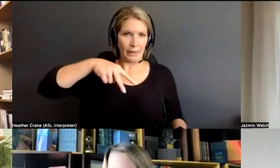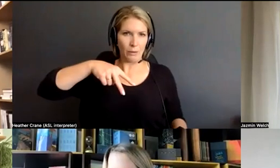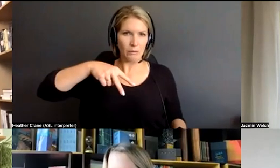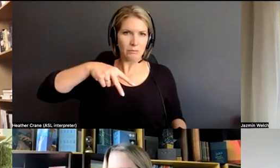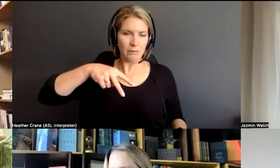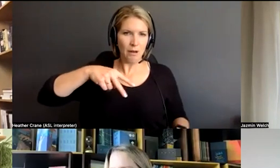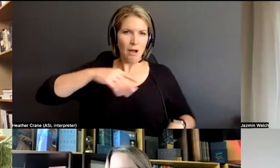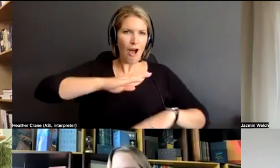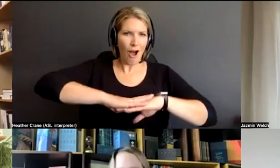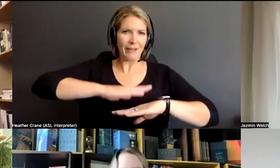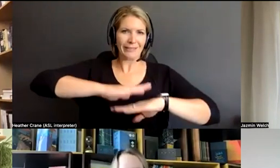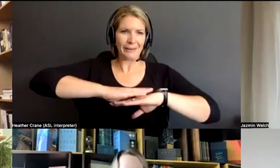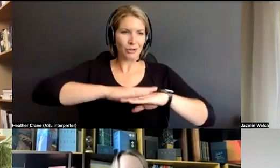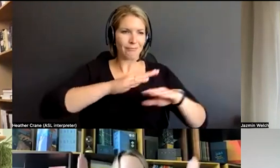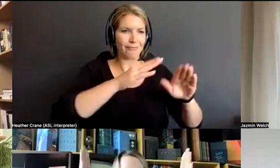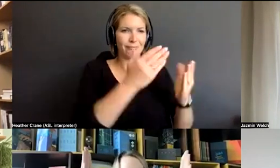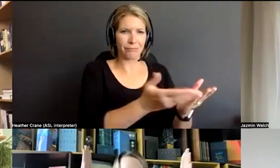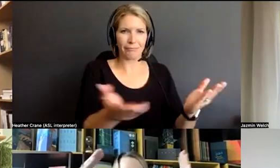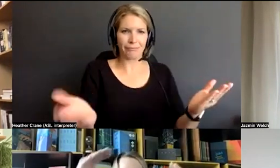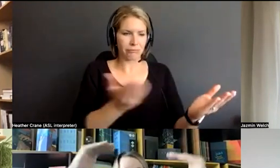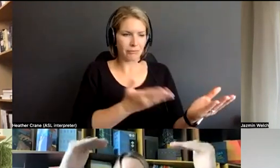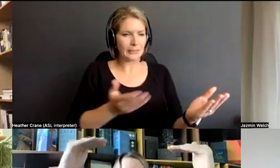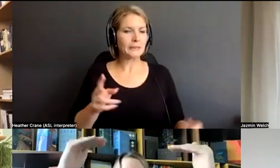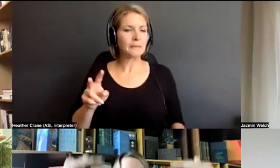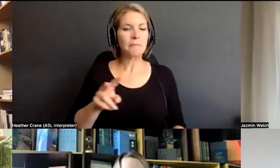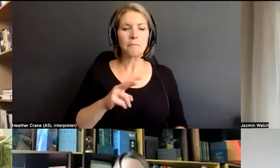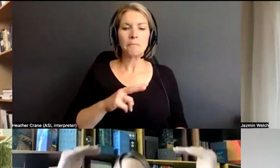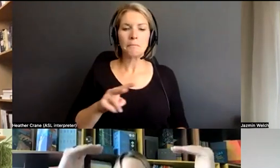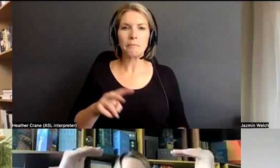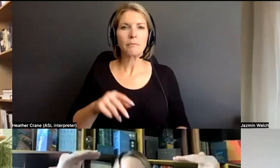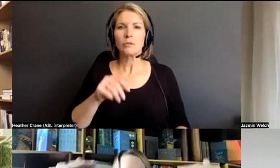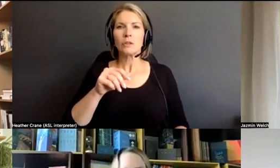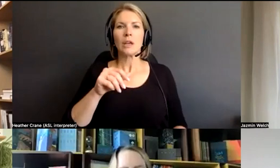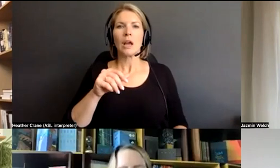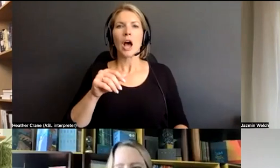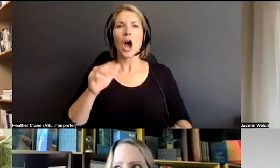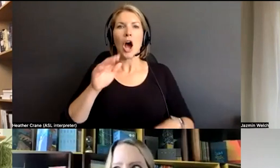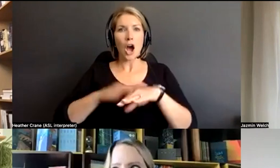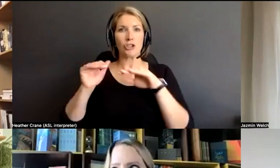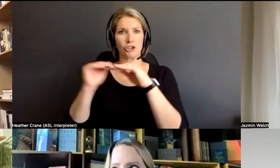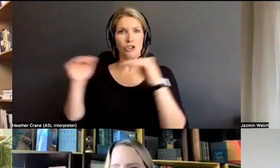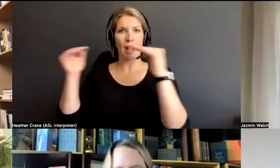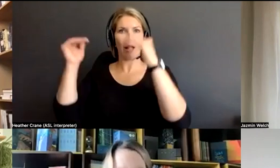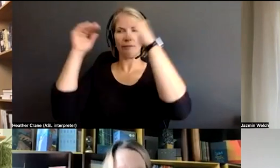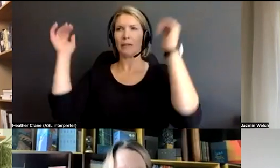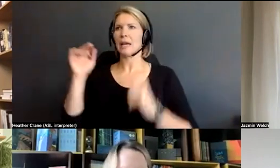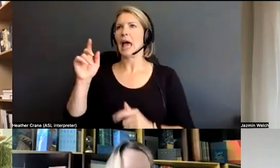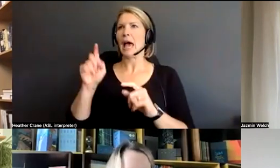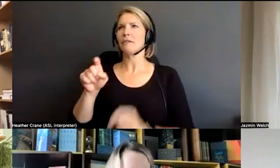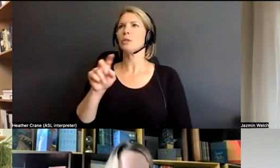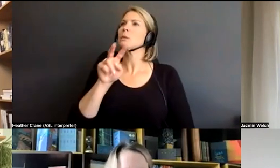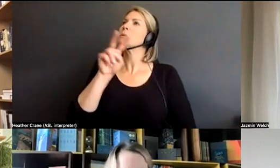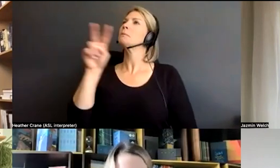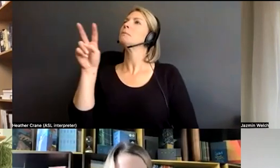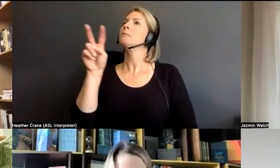feel like because you don't have to figure out where to look eye level wise on a shelf, you really get to figure out what's catching